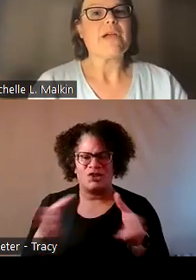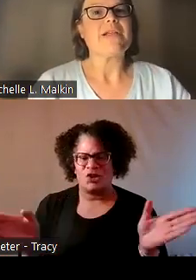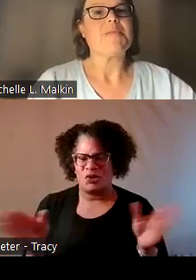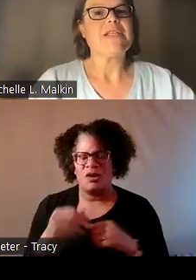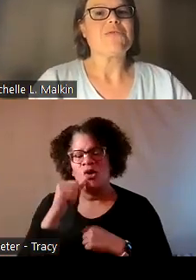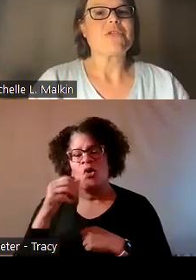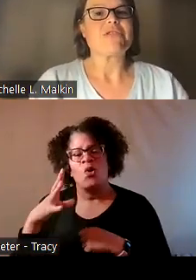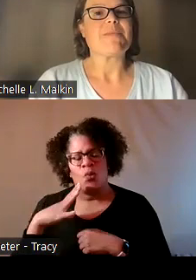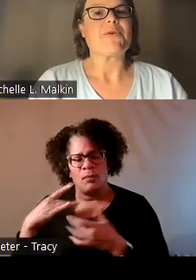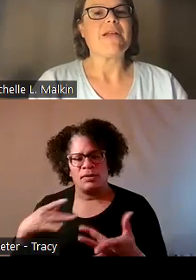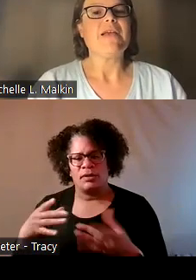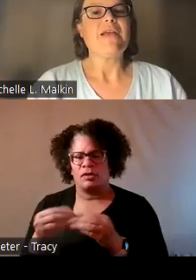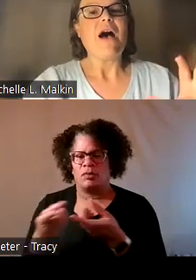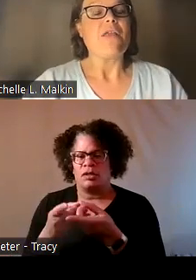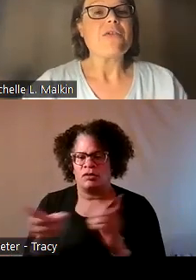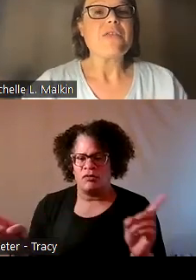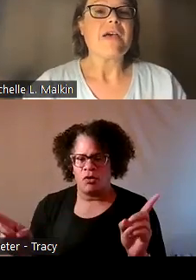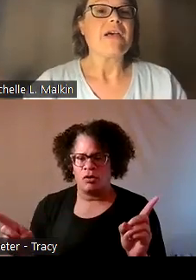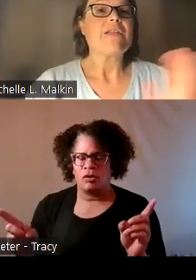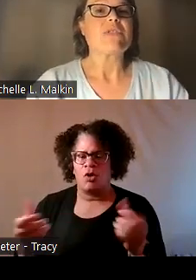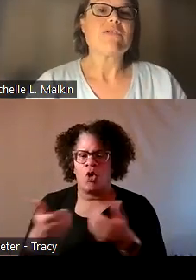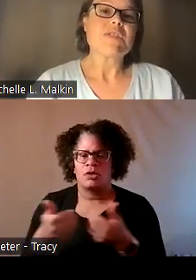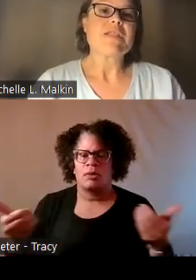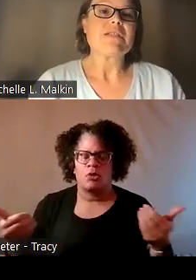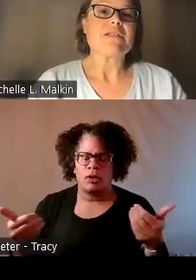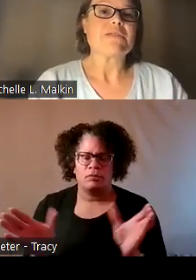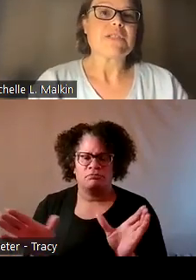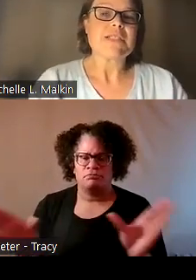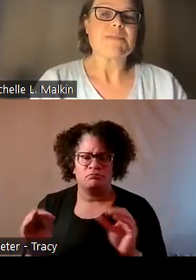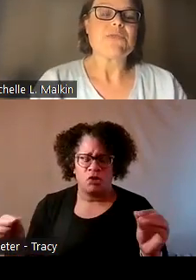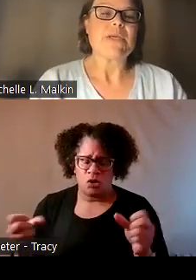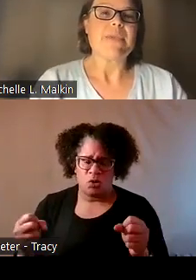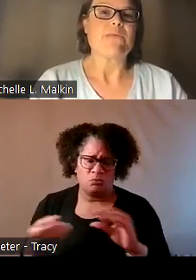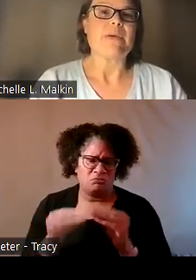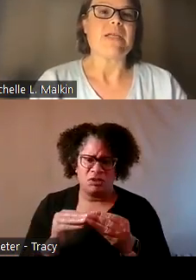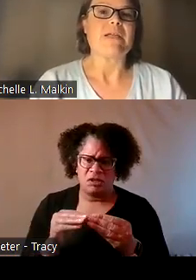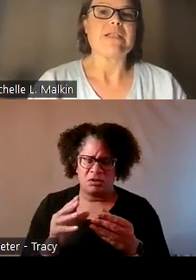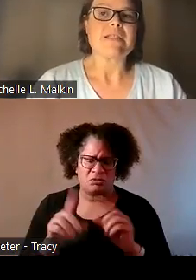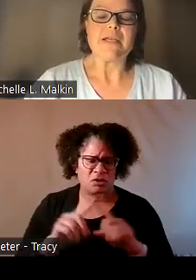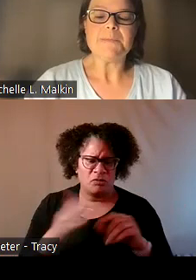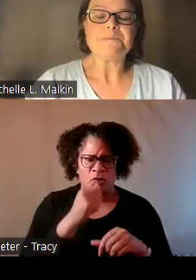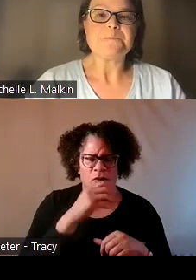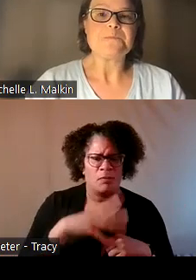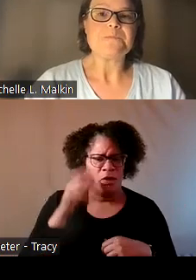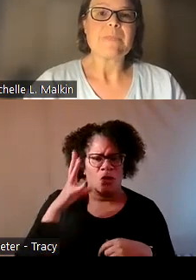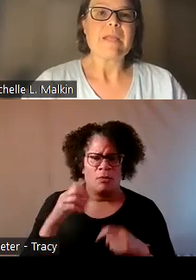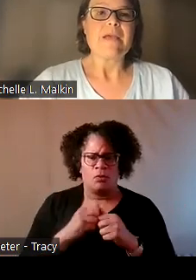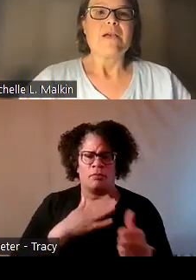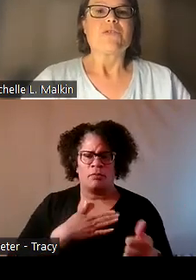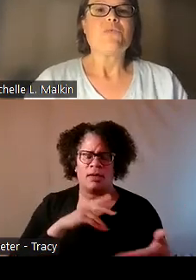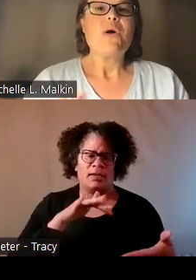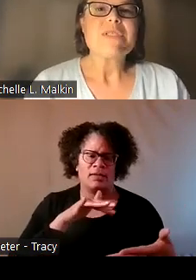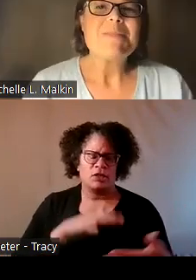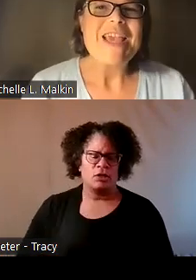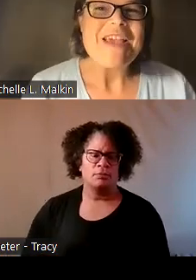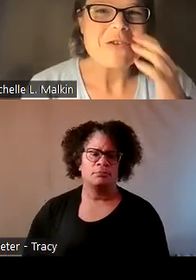more likely to be divorced or separated. Other than that, there was no statistical differences between men and women in the study.